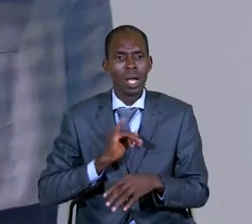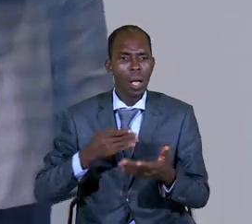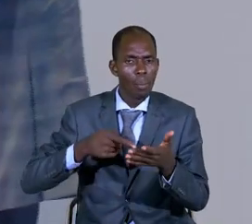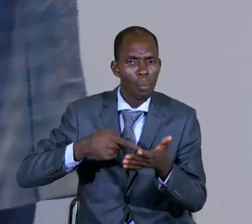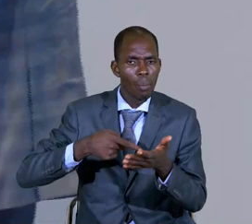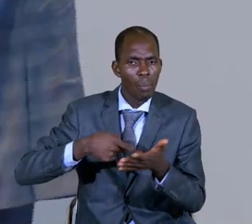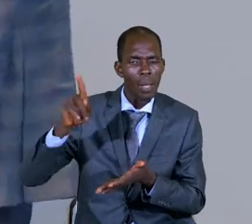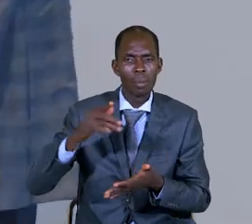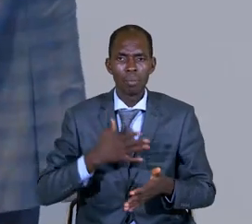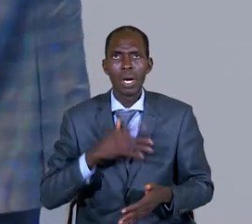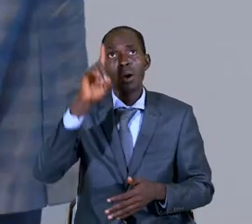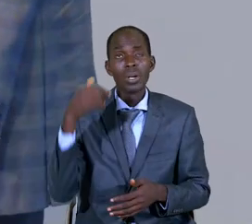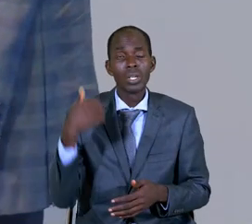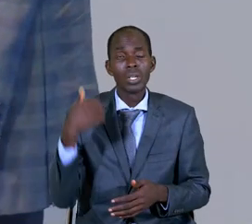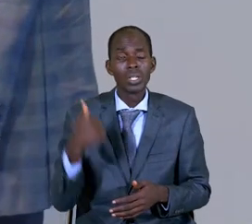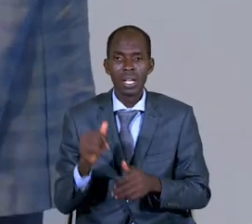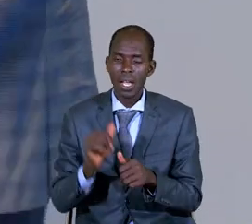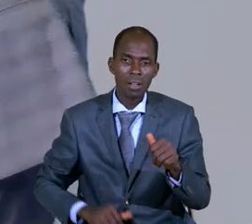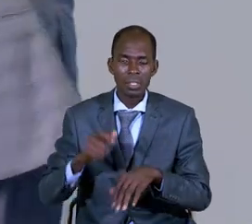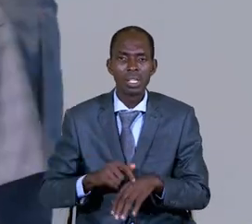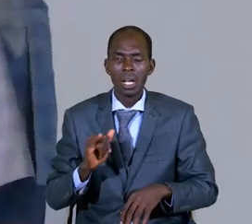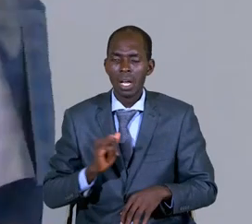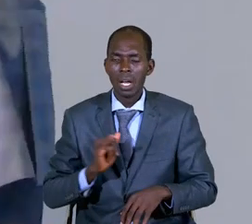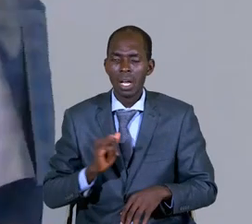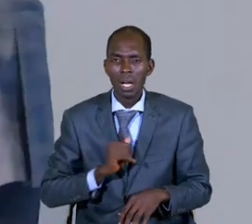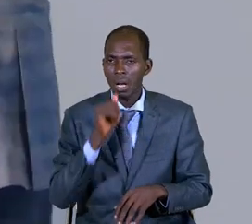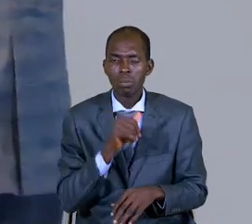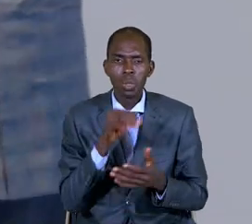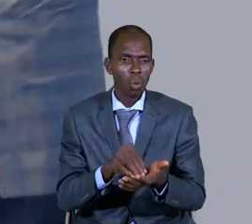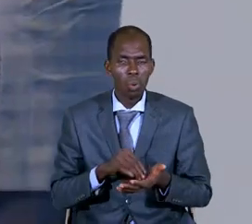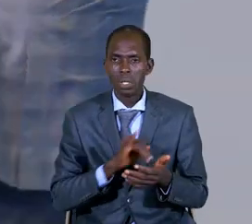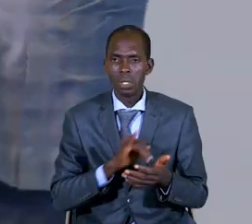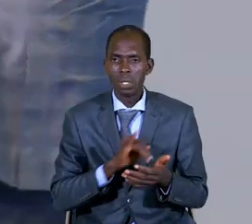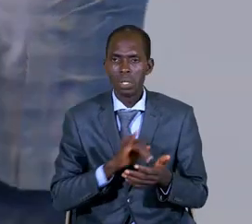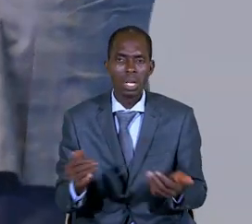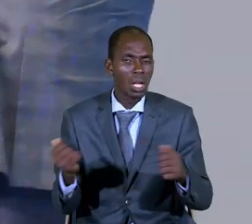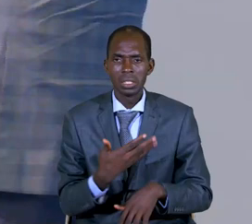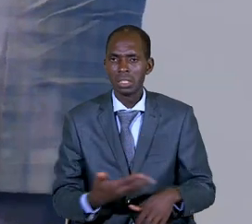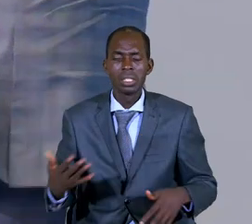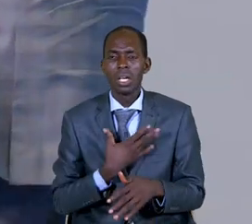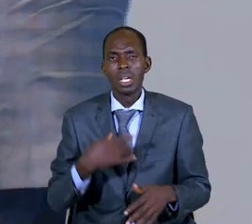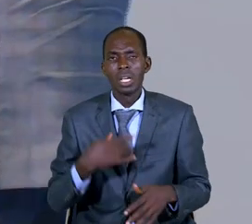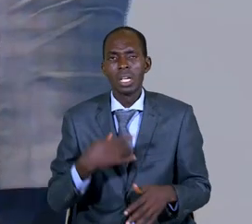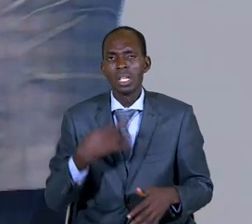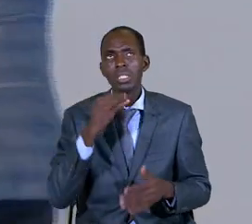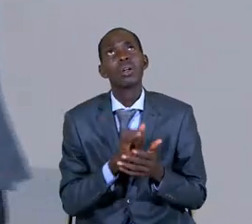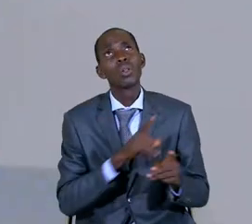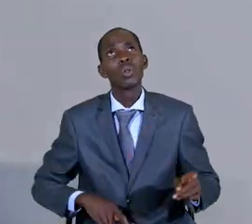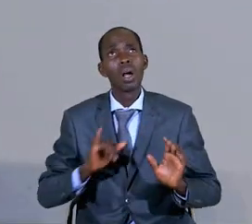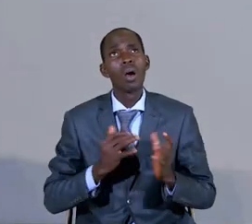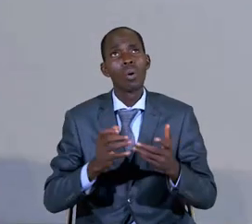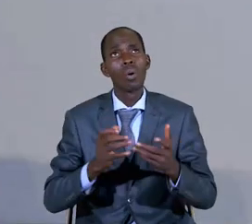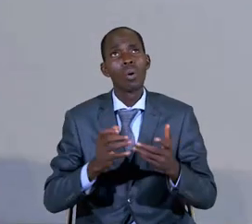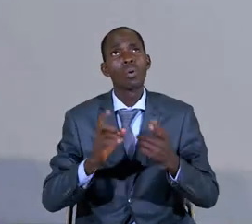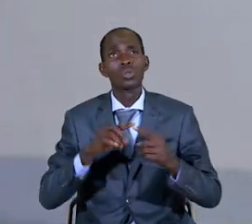not feeling in pain any tithe. And they say, Lord, I want to get to heaven and I've checked